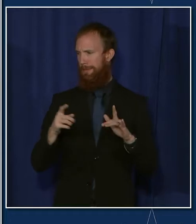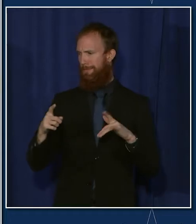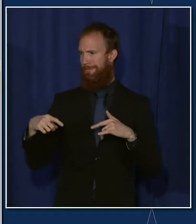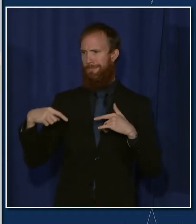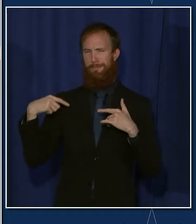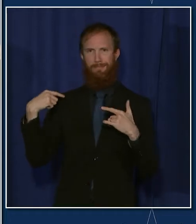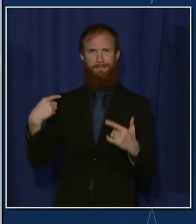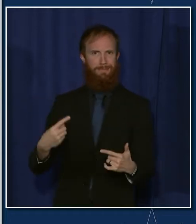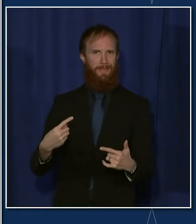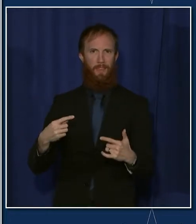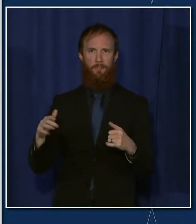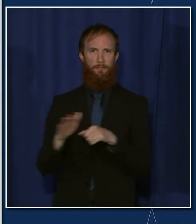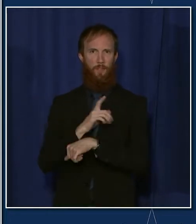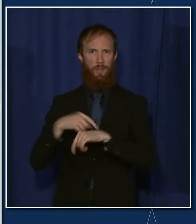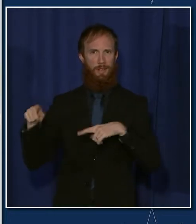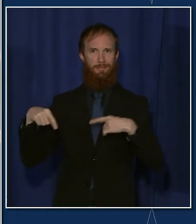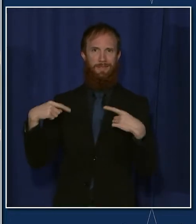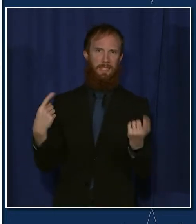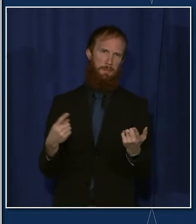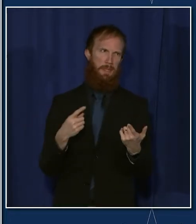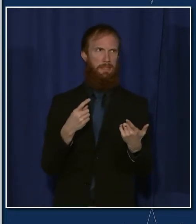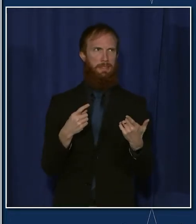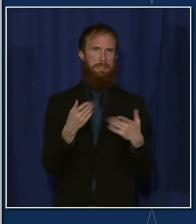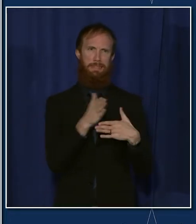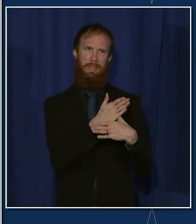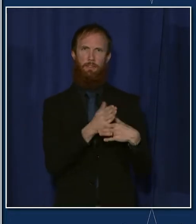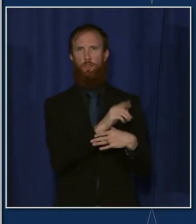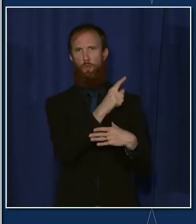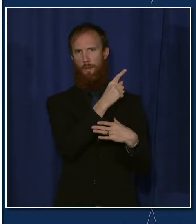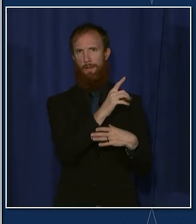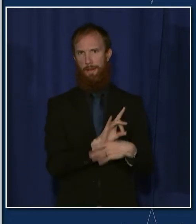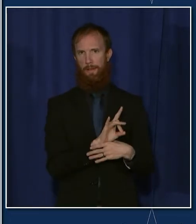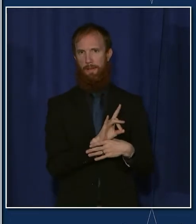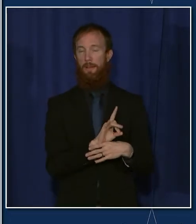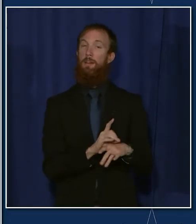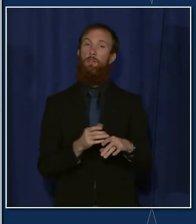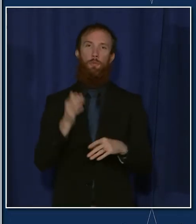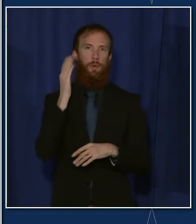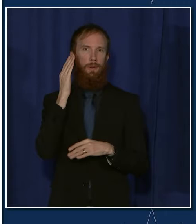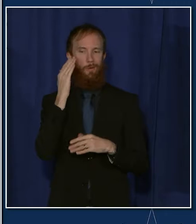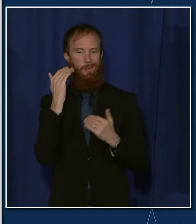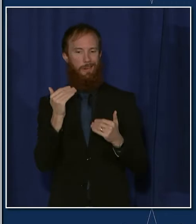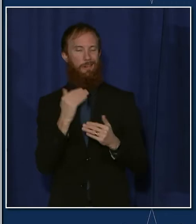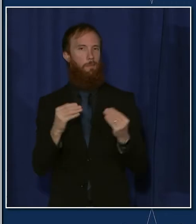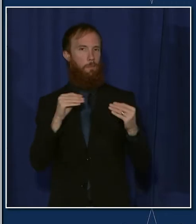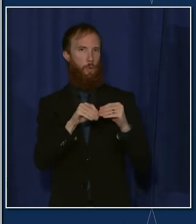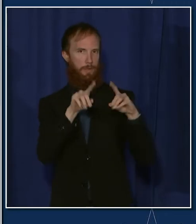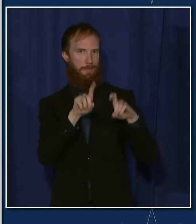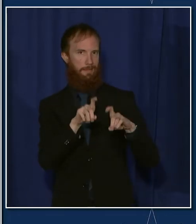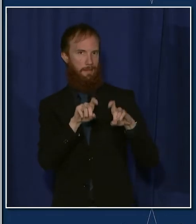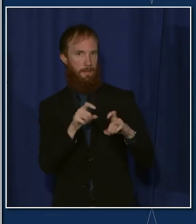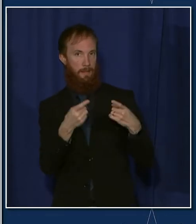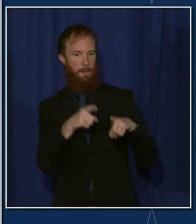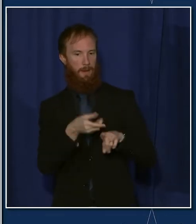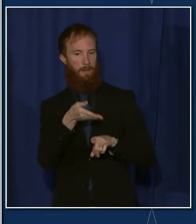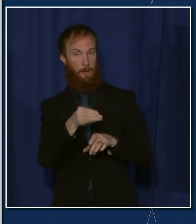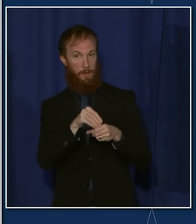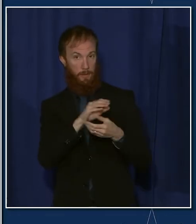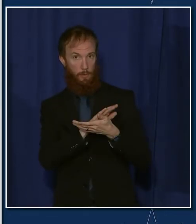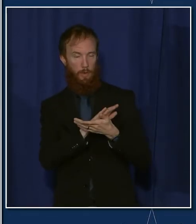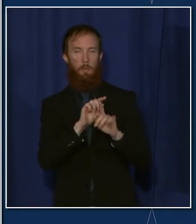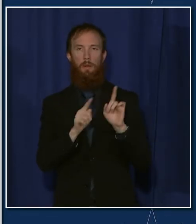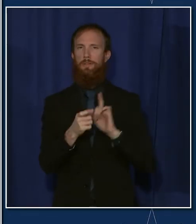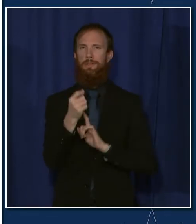8. Some of this is because there's more testing happening, of course, in schools that we've talked about, but this is also just a reflection that many